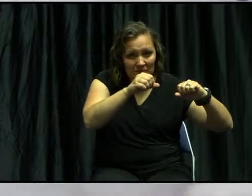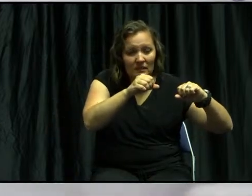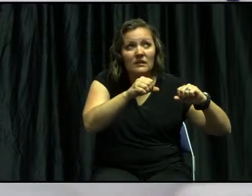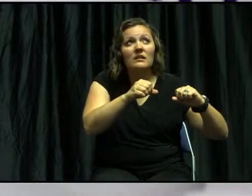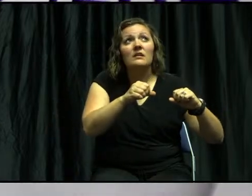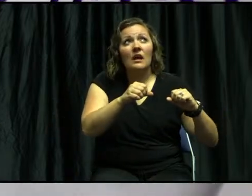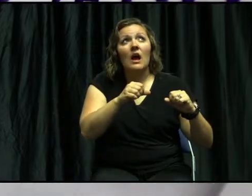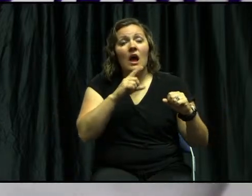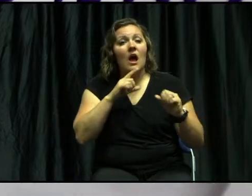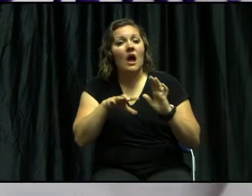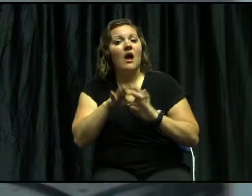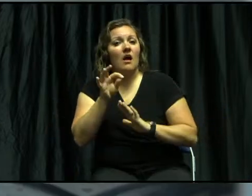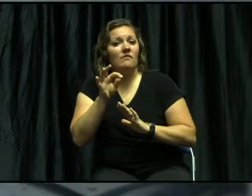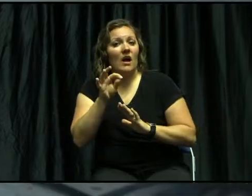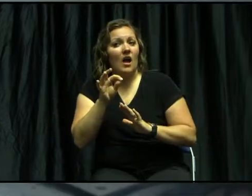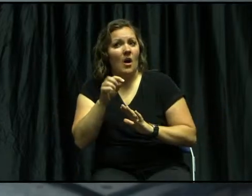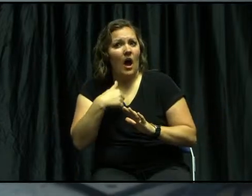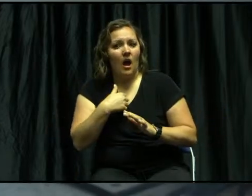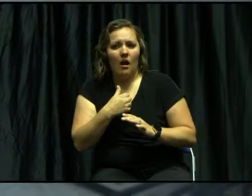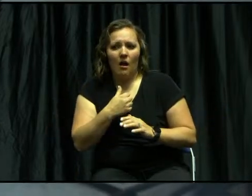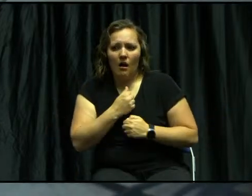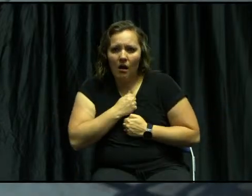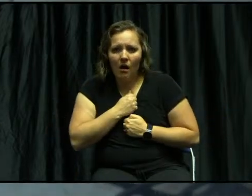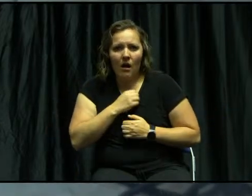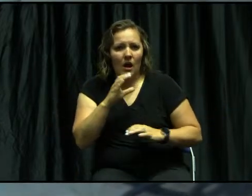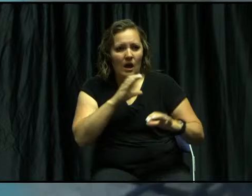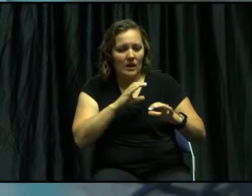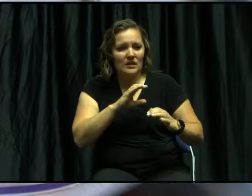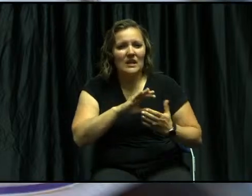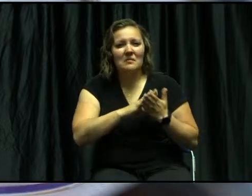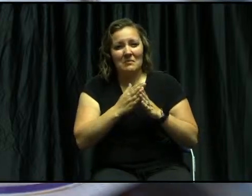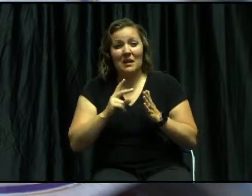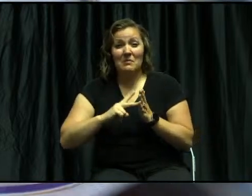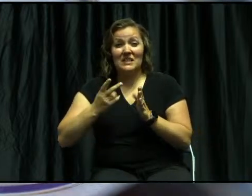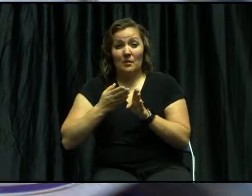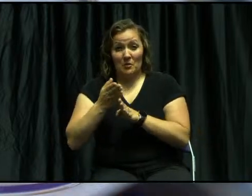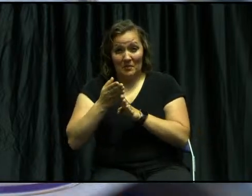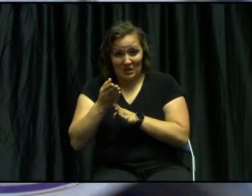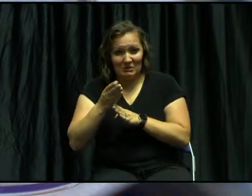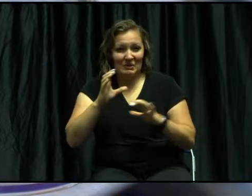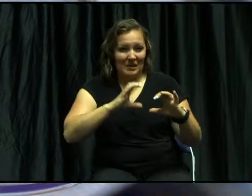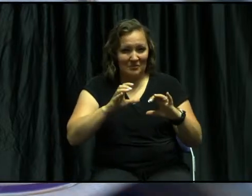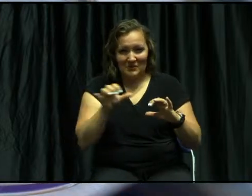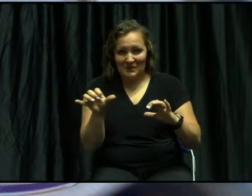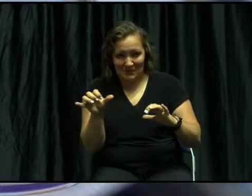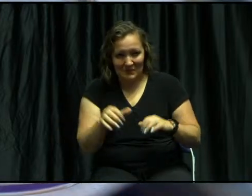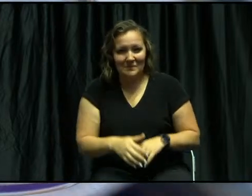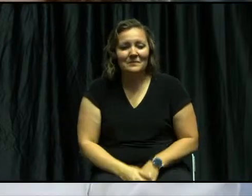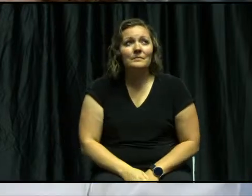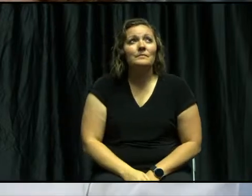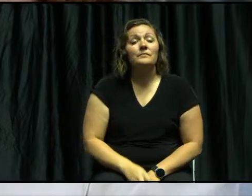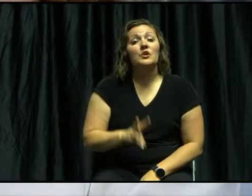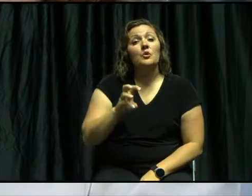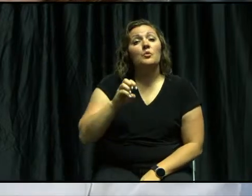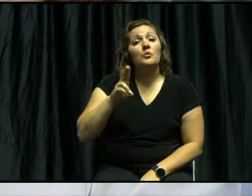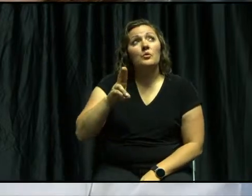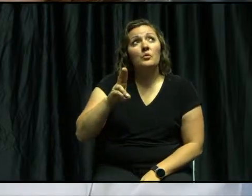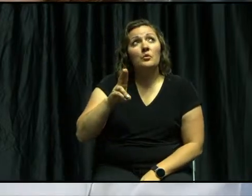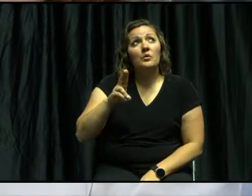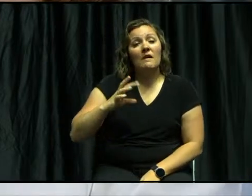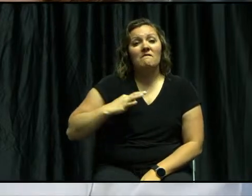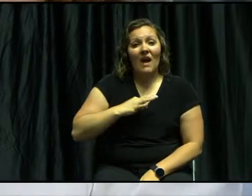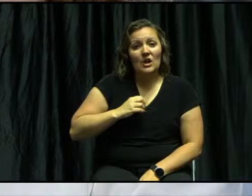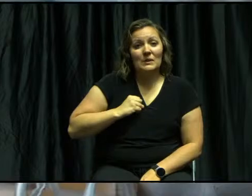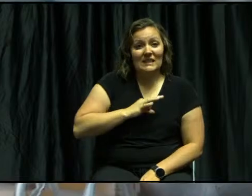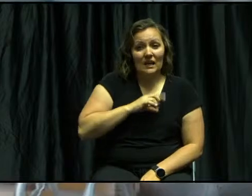I actually found that I loved chemistry and eventually became a double major in chemistry as well. Weber State faculty and staff